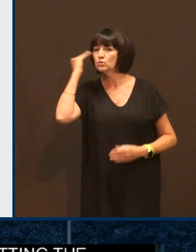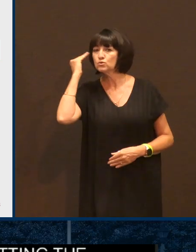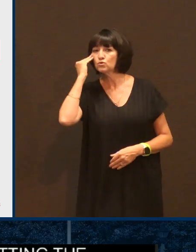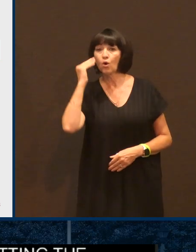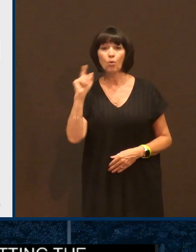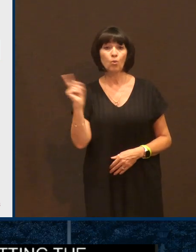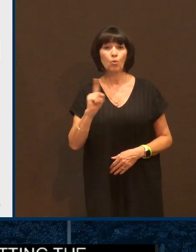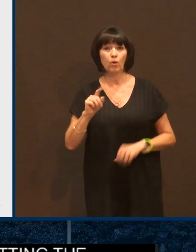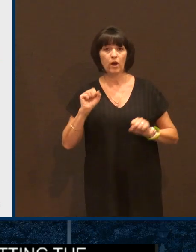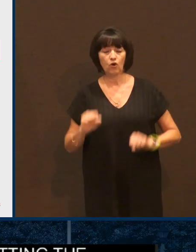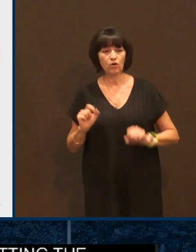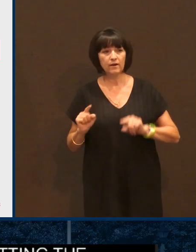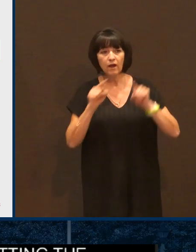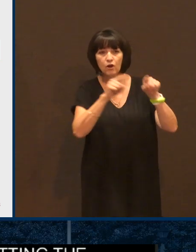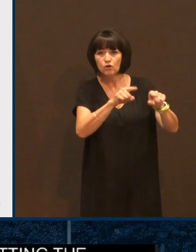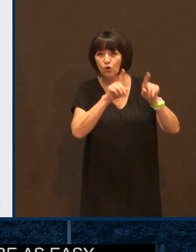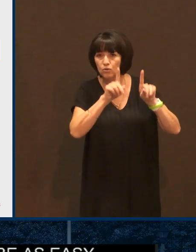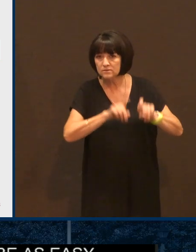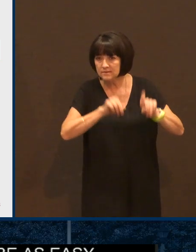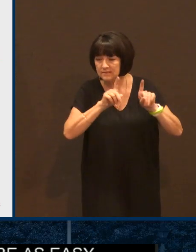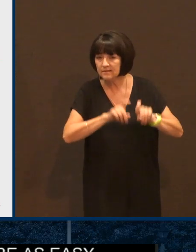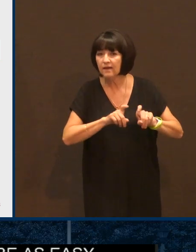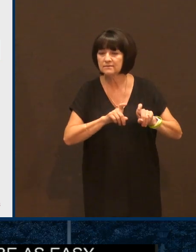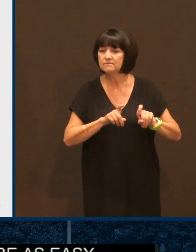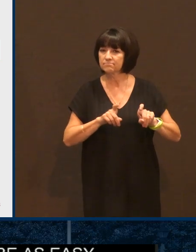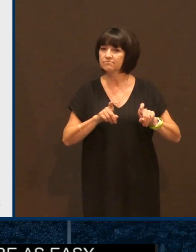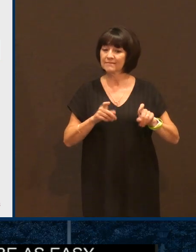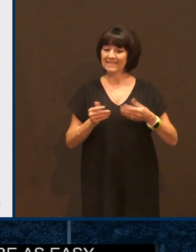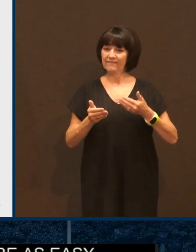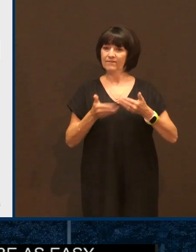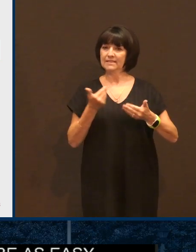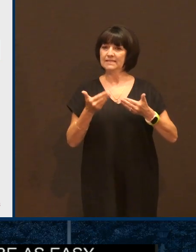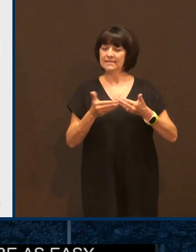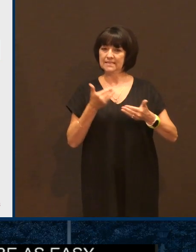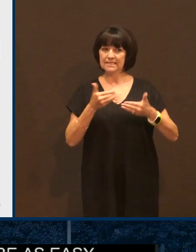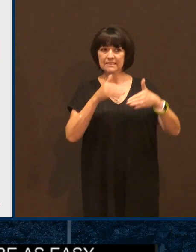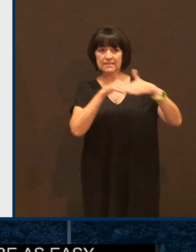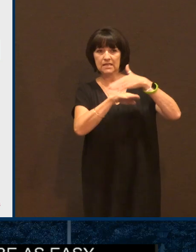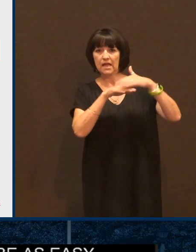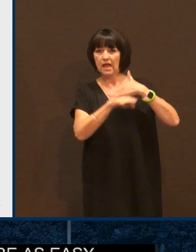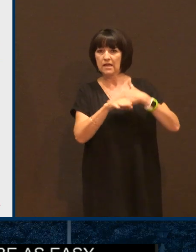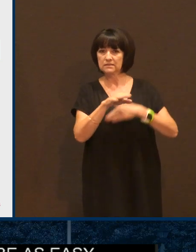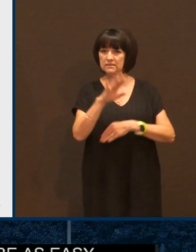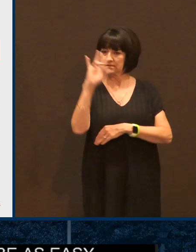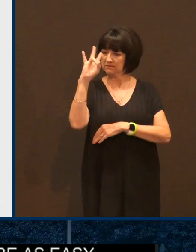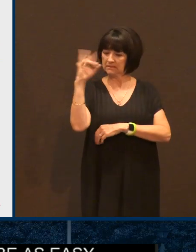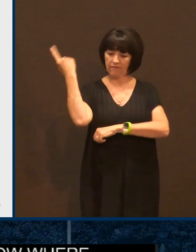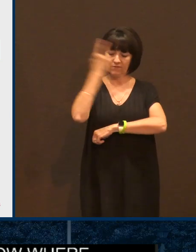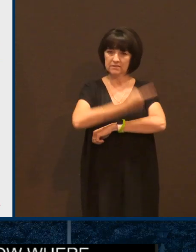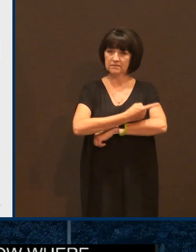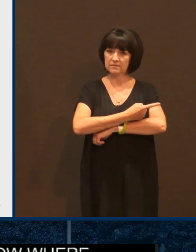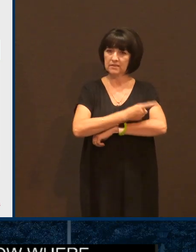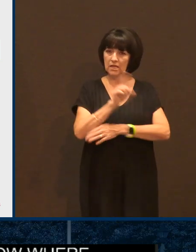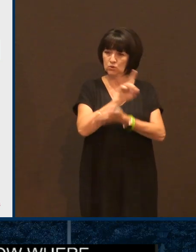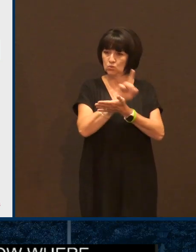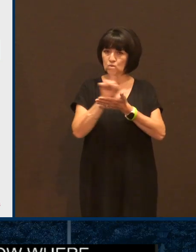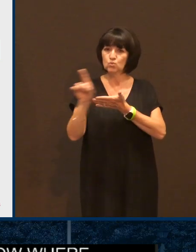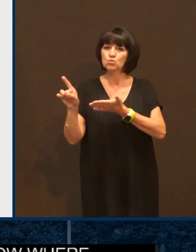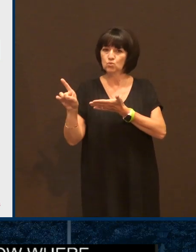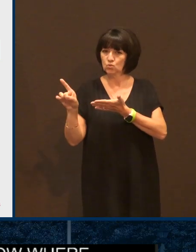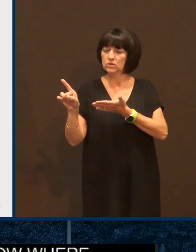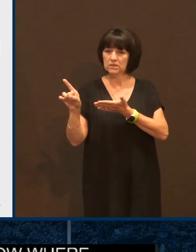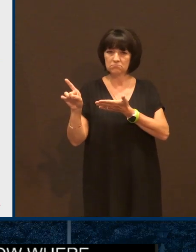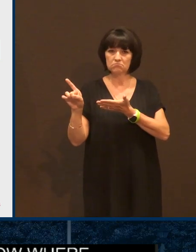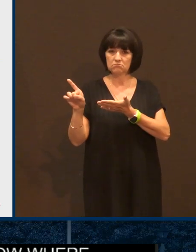they can get tested and to have easy access to testing 7 days a week. It's also important that we are